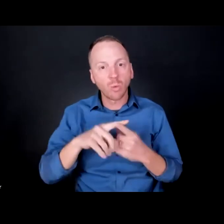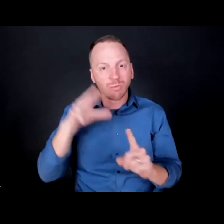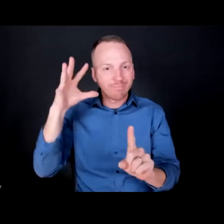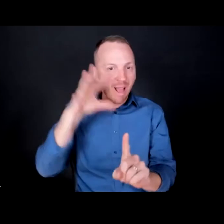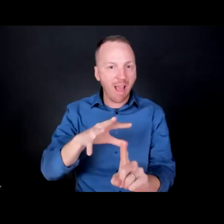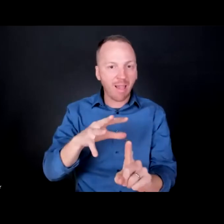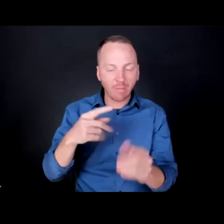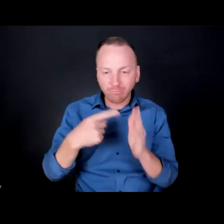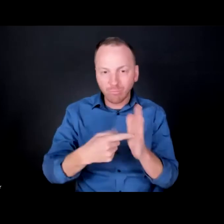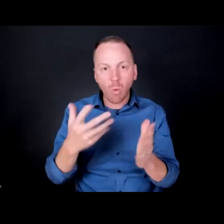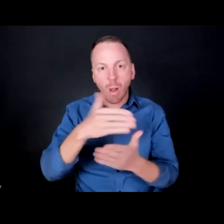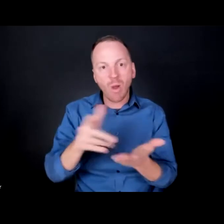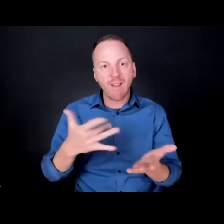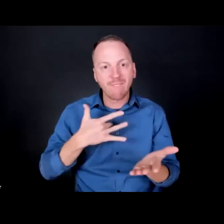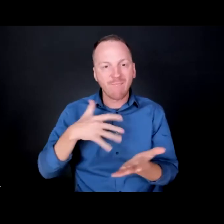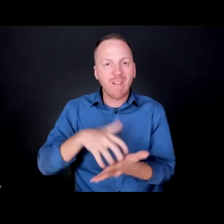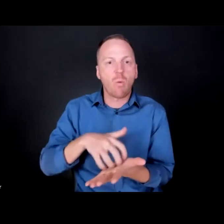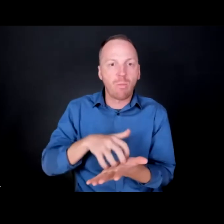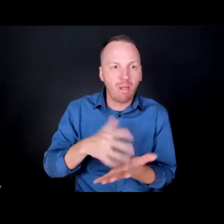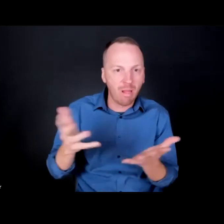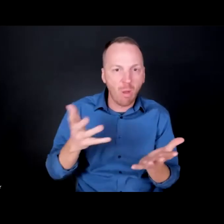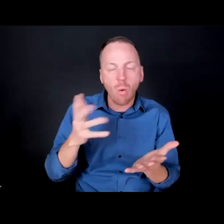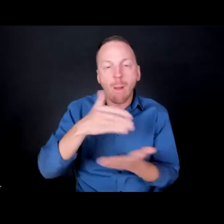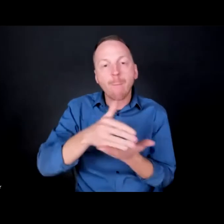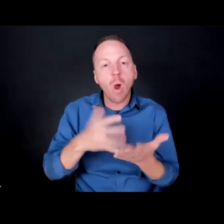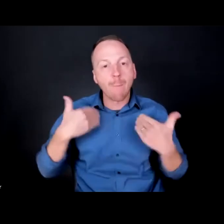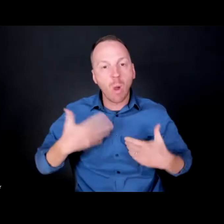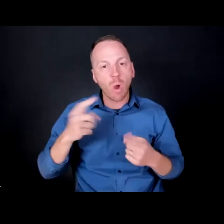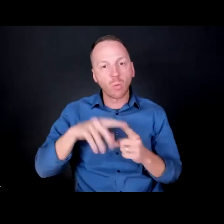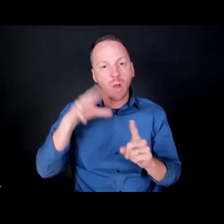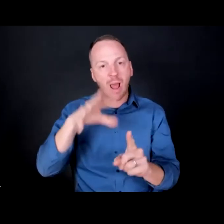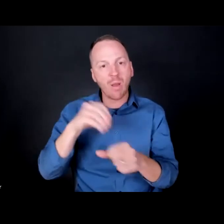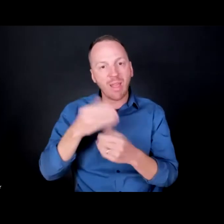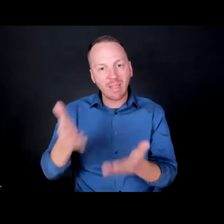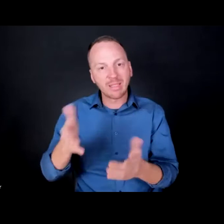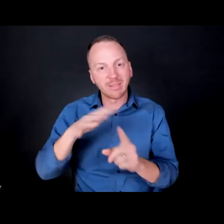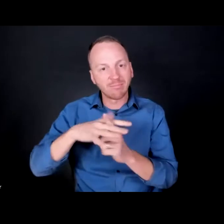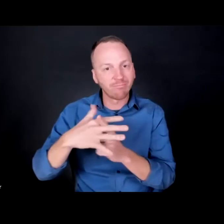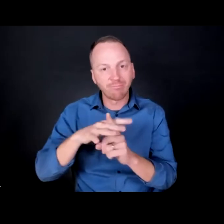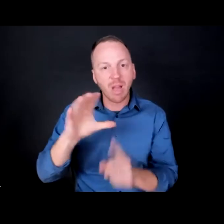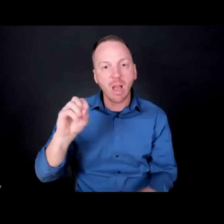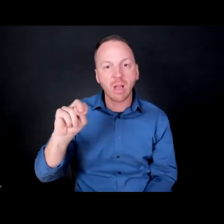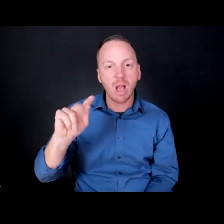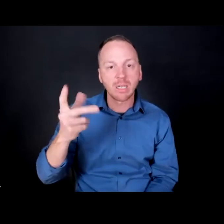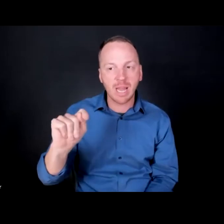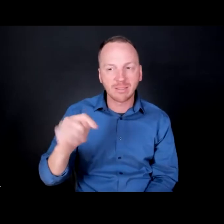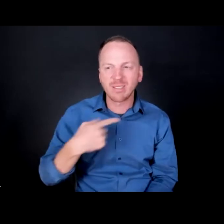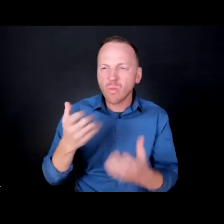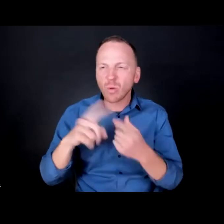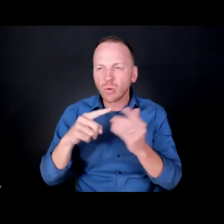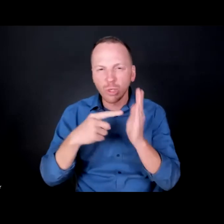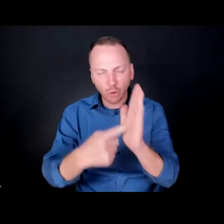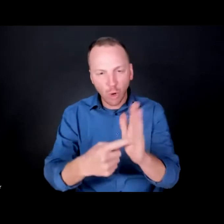highlight, what parts they feel vulnerable about, and what parts they would like to highlight in this context. I would like to